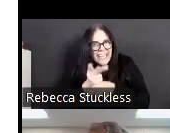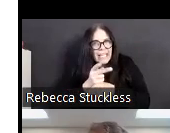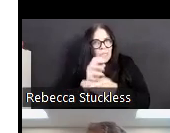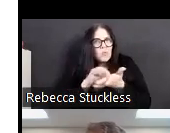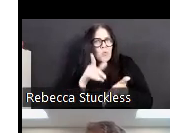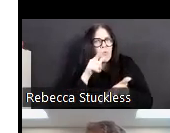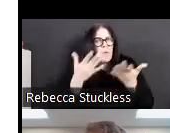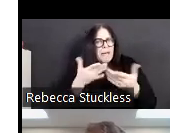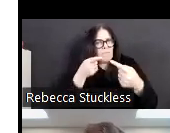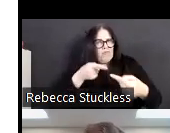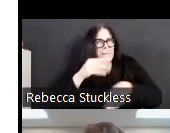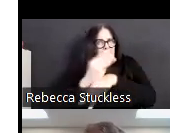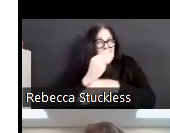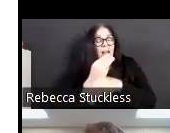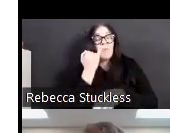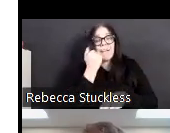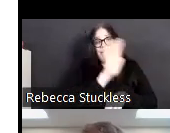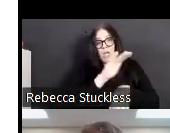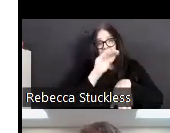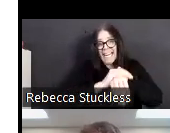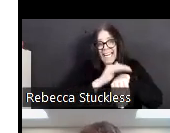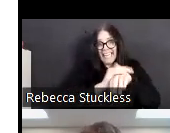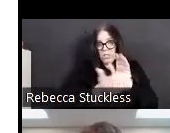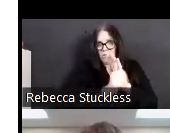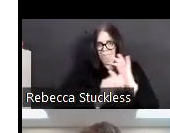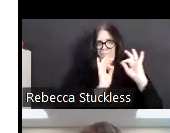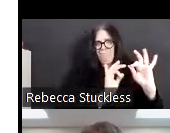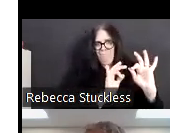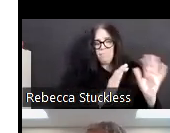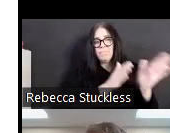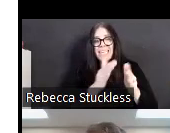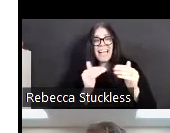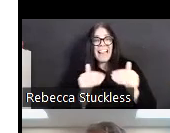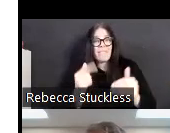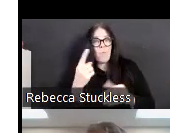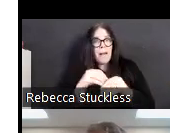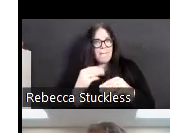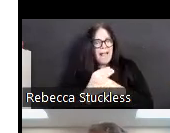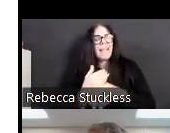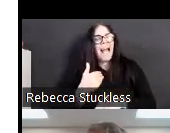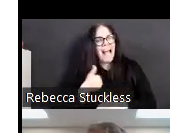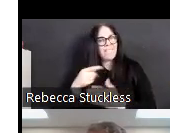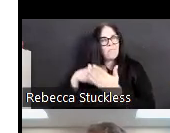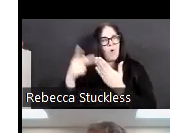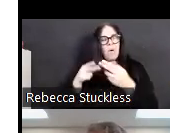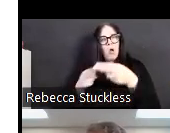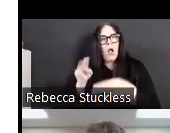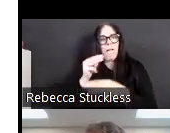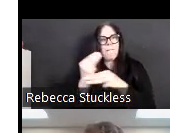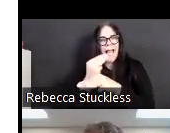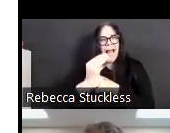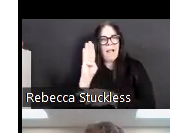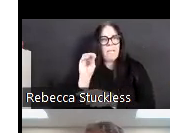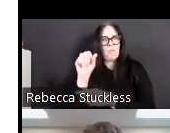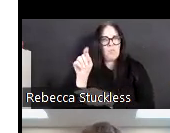in English skills, but they're level 1 in math, we have a math booster program, and we've designed a whole curriculum